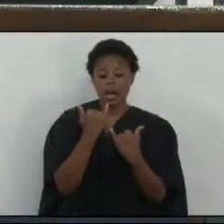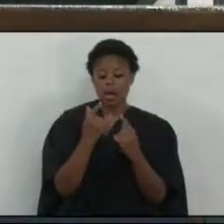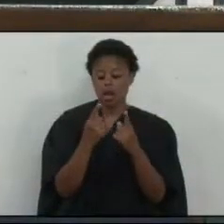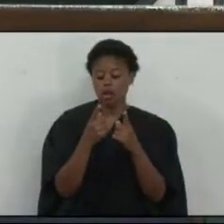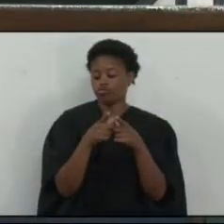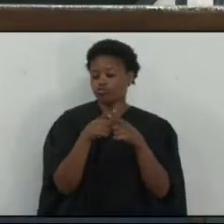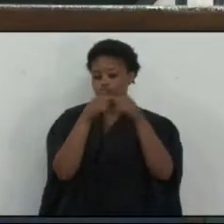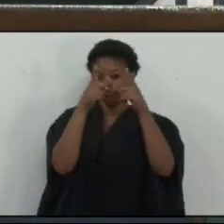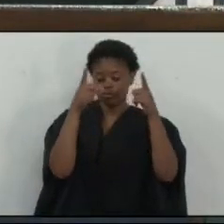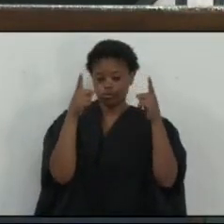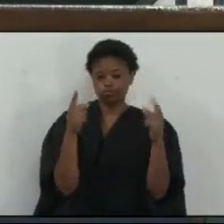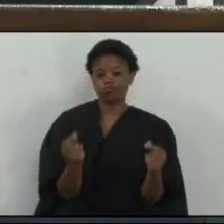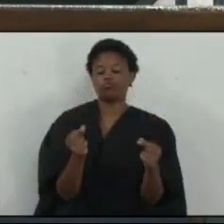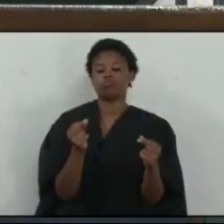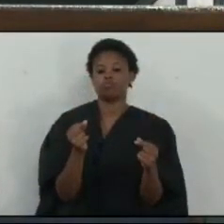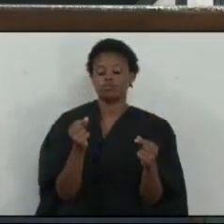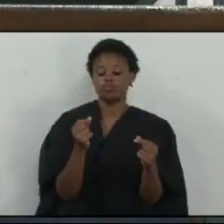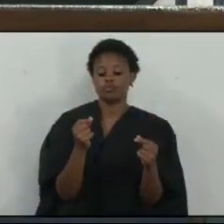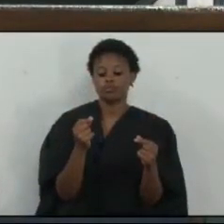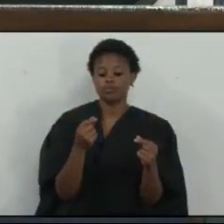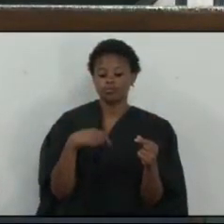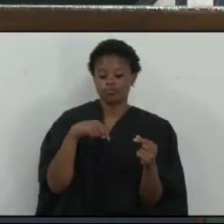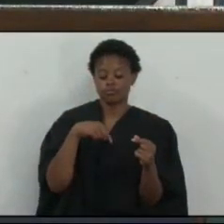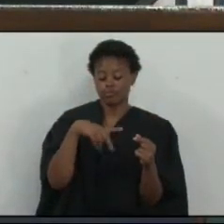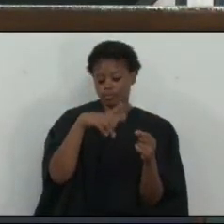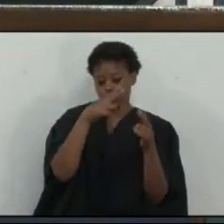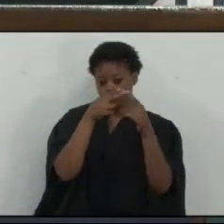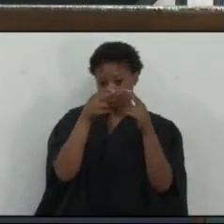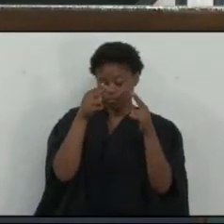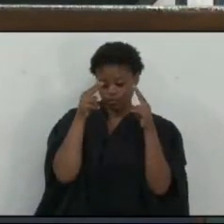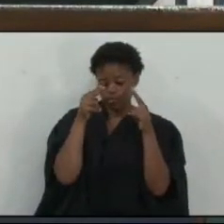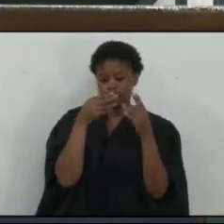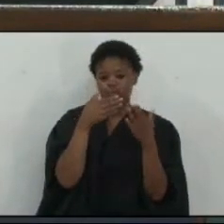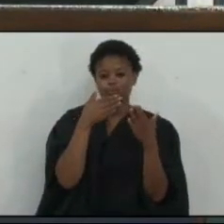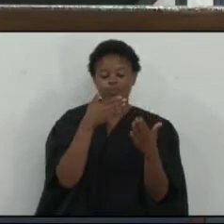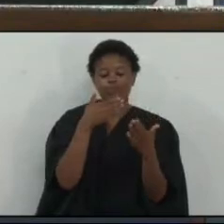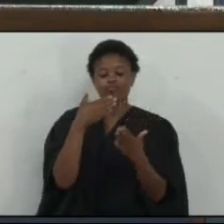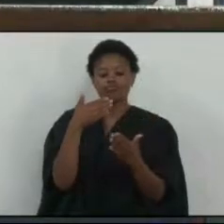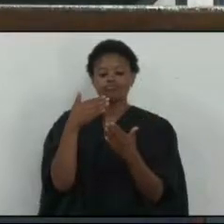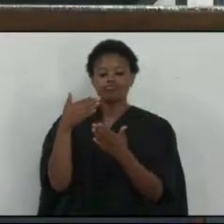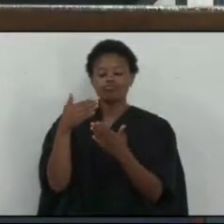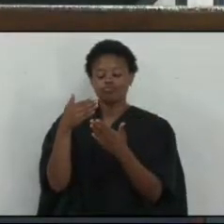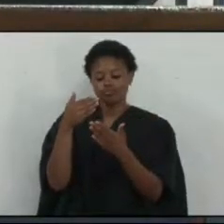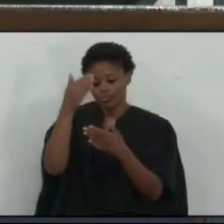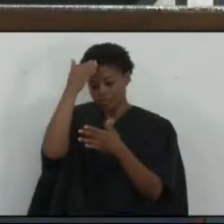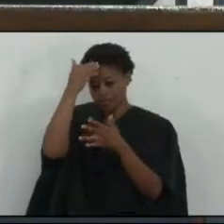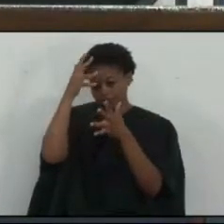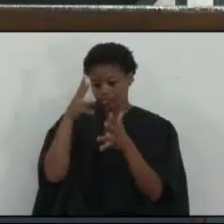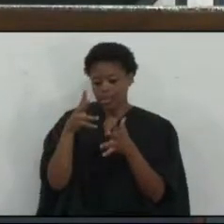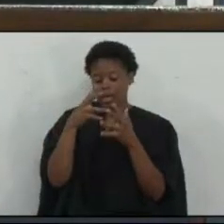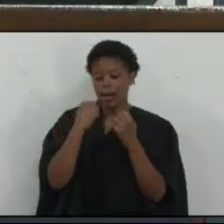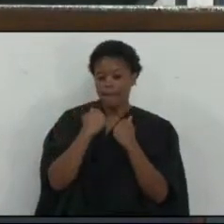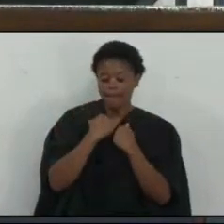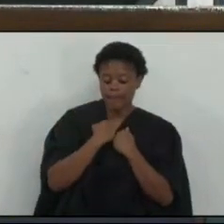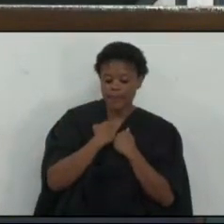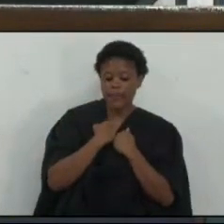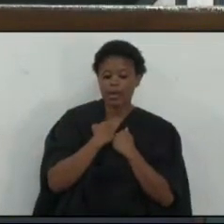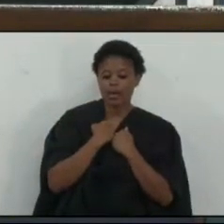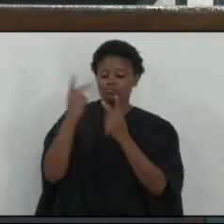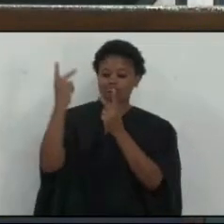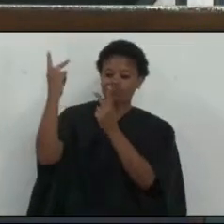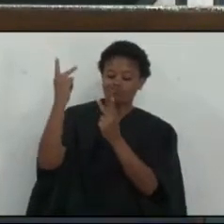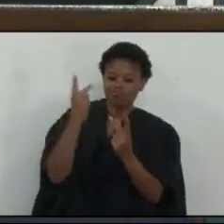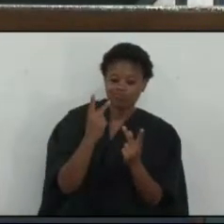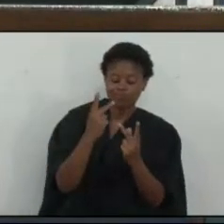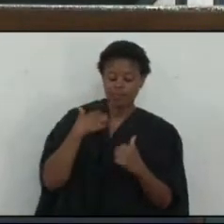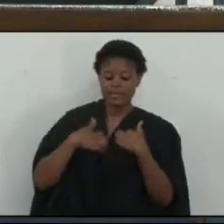of the proceedings. On behalf of the university, I wish to thank our graduates, parents, and our guests for